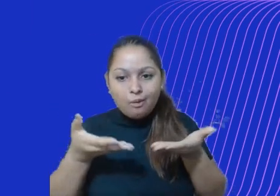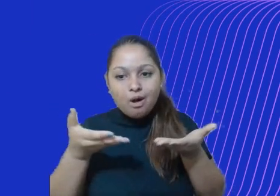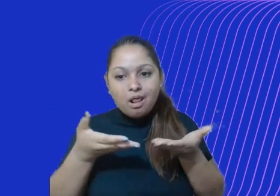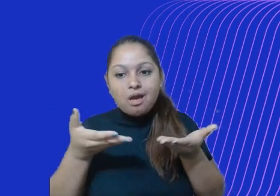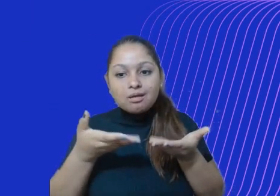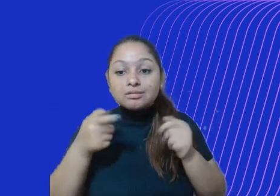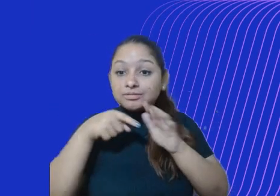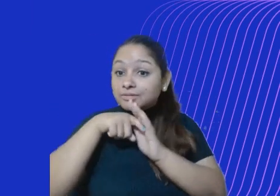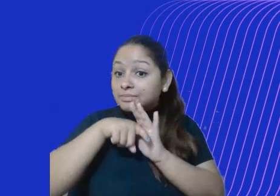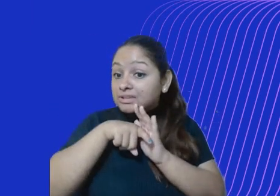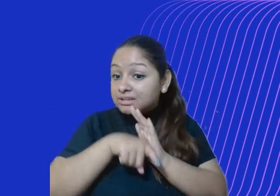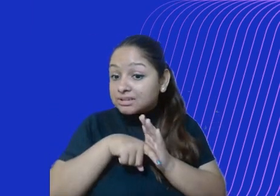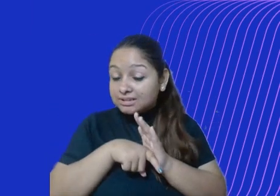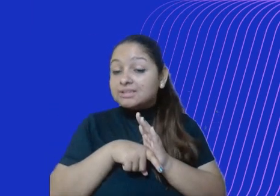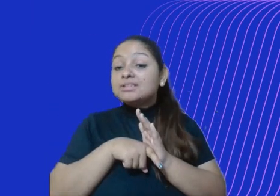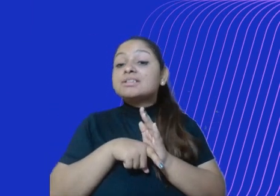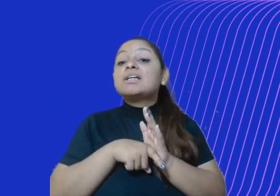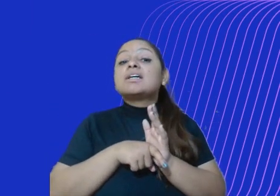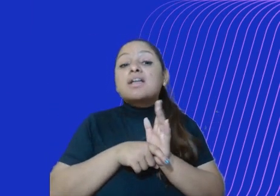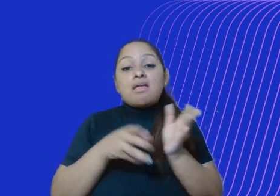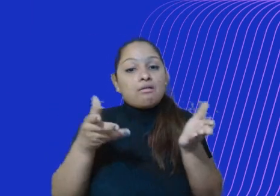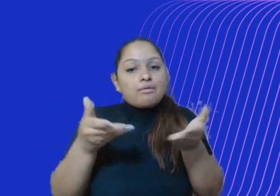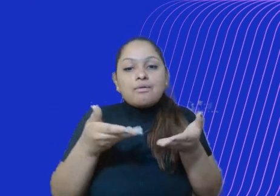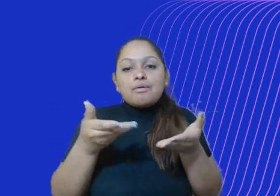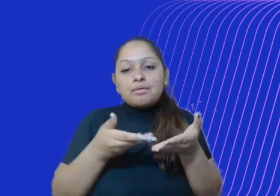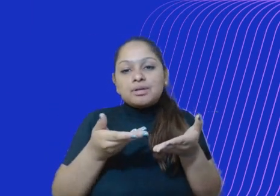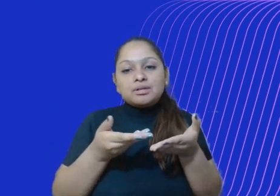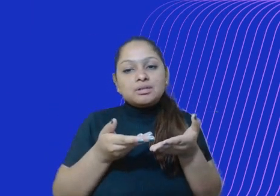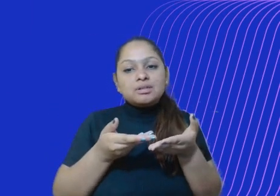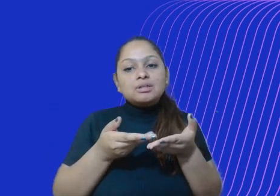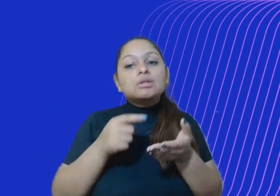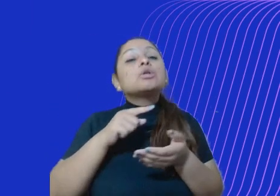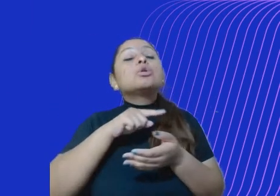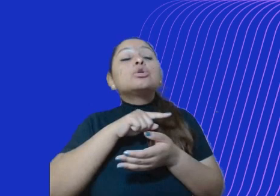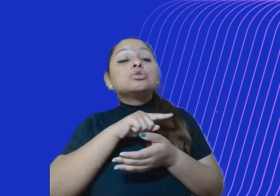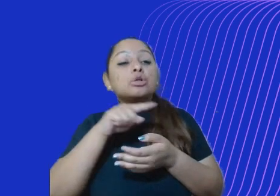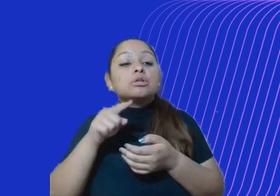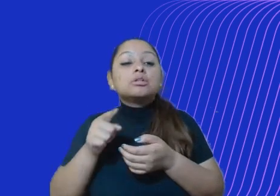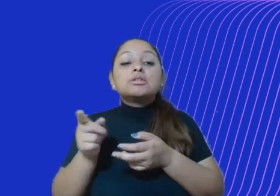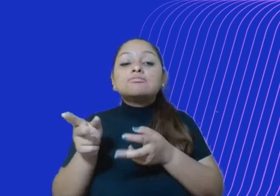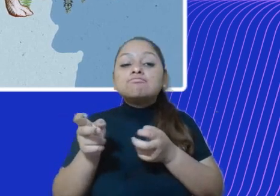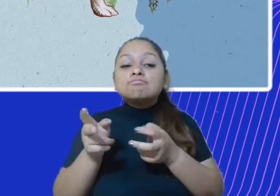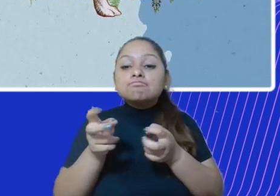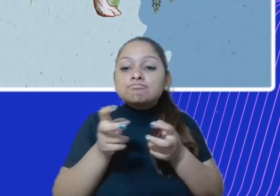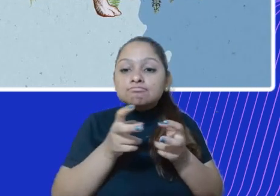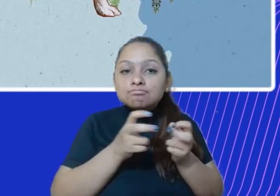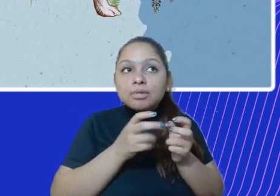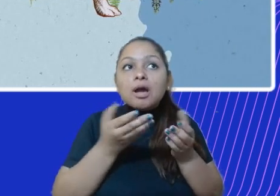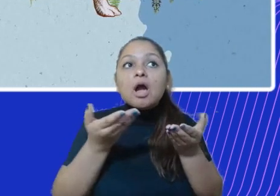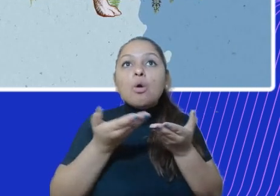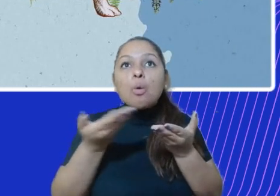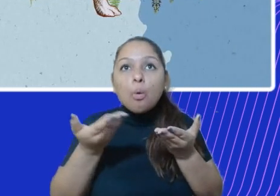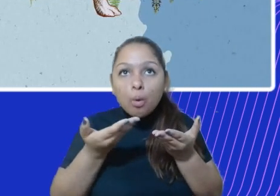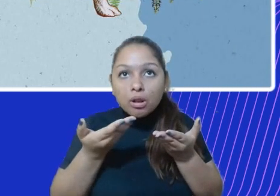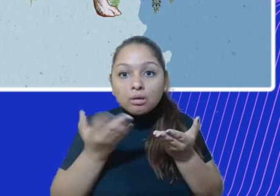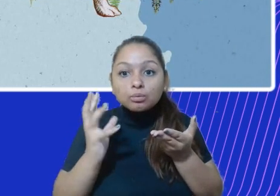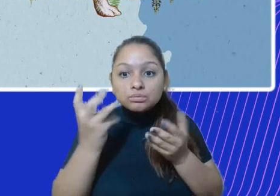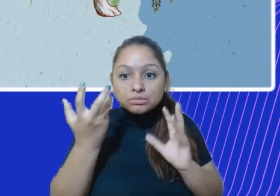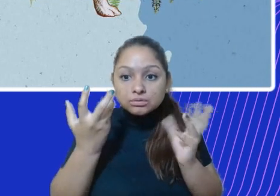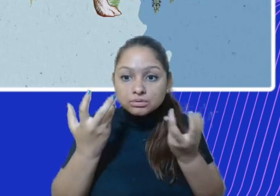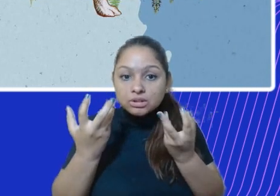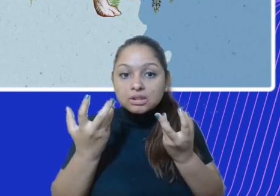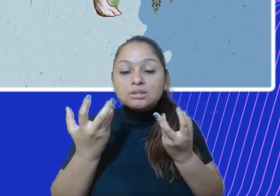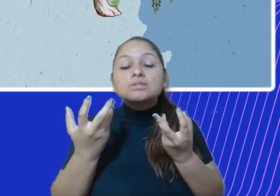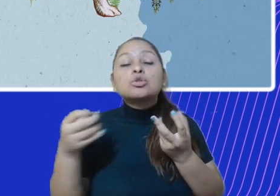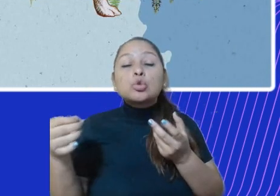present. The research we carry out is about the future. We research for signals that are things that are happening now and that